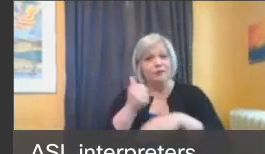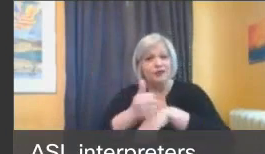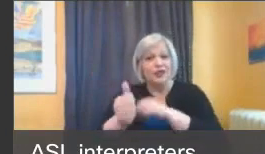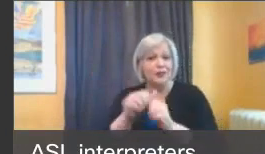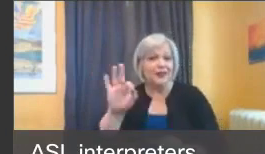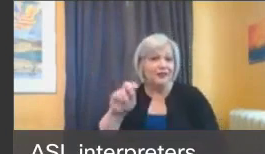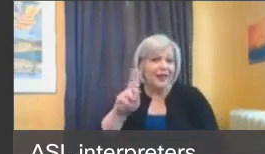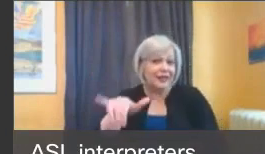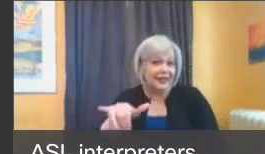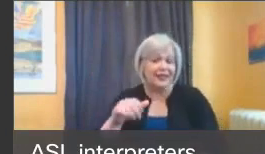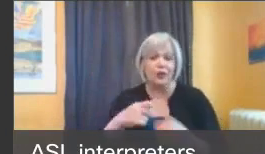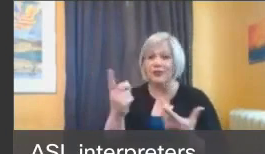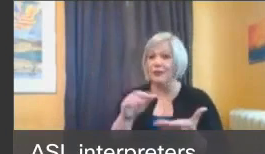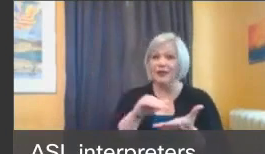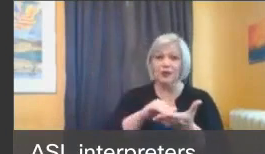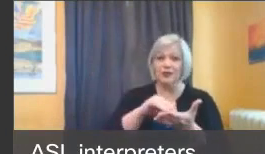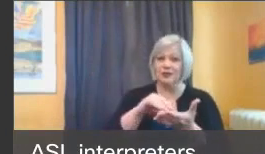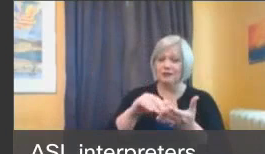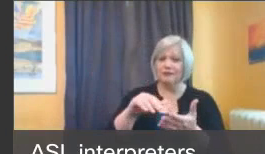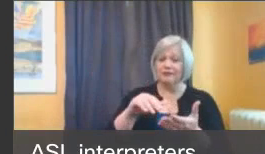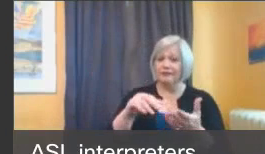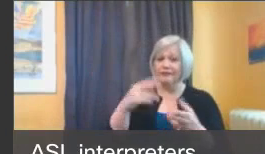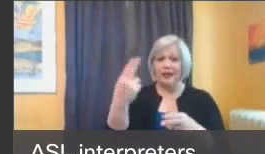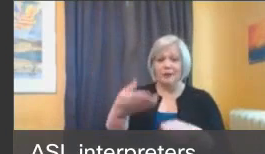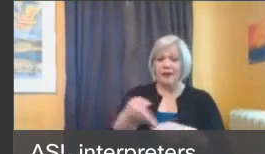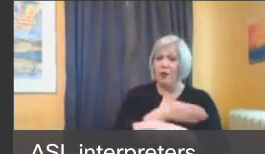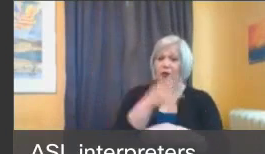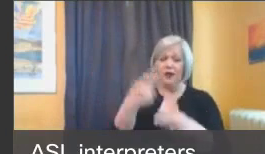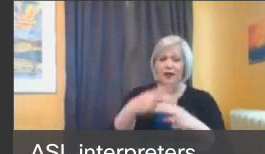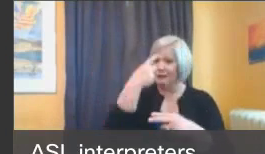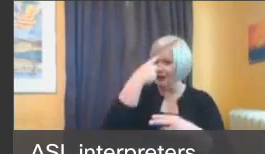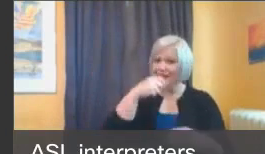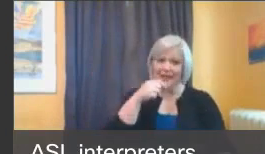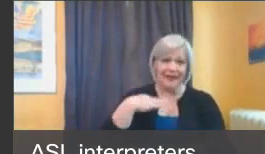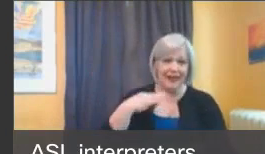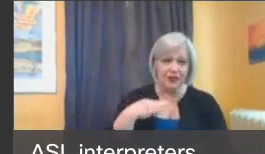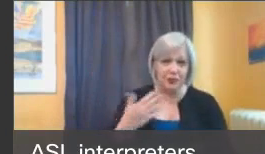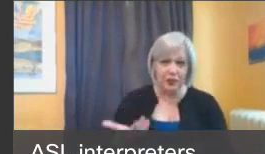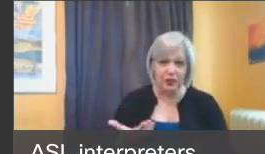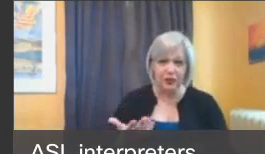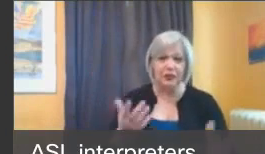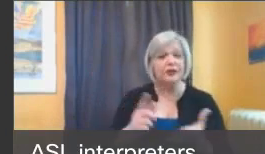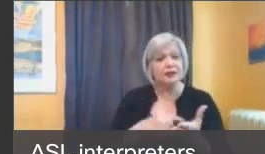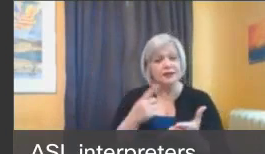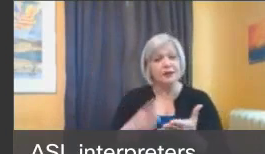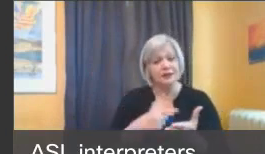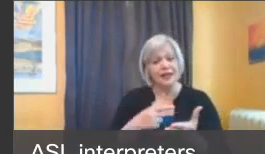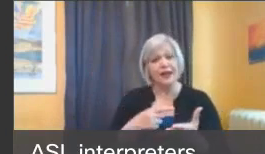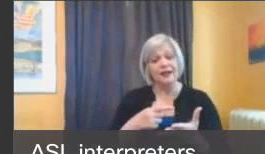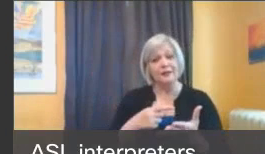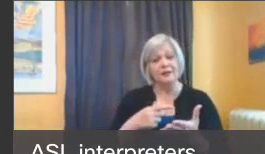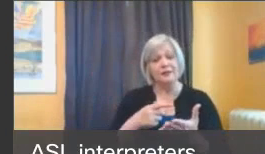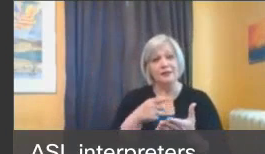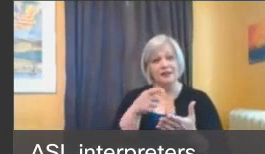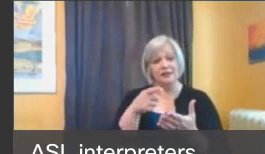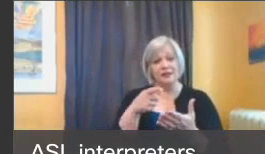or somebody who was adjudicated as mentally ineligible. You know, sometimes these